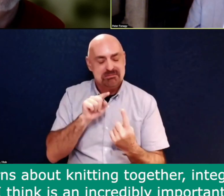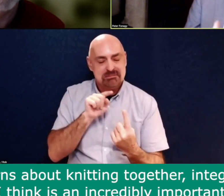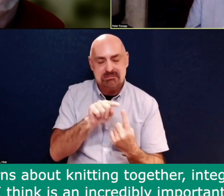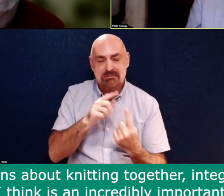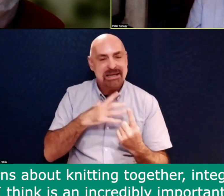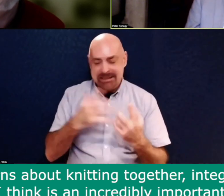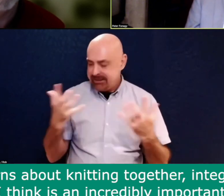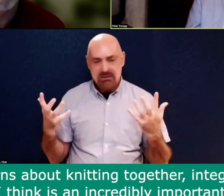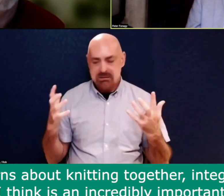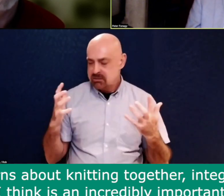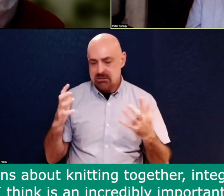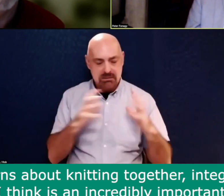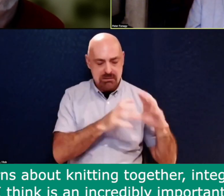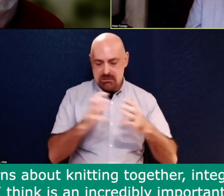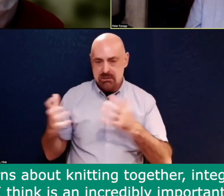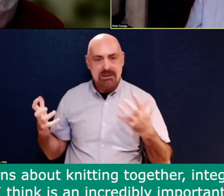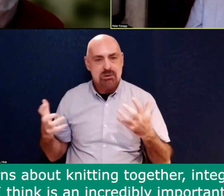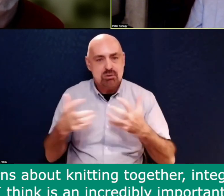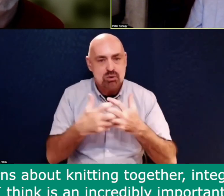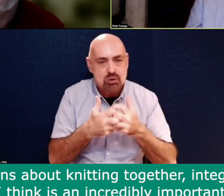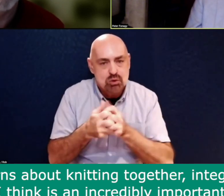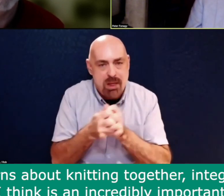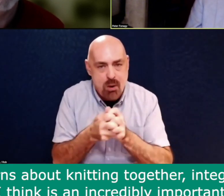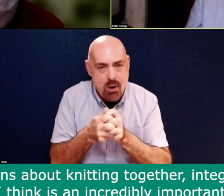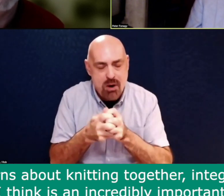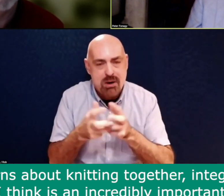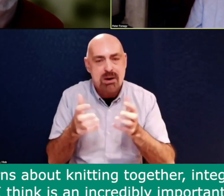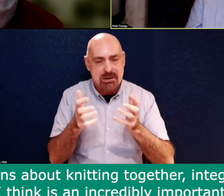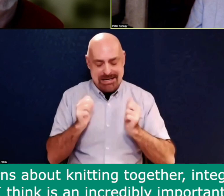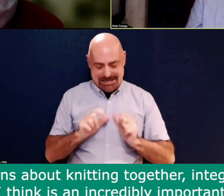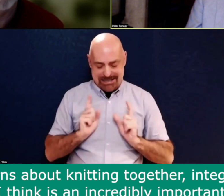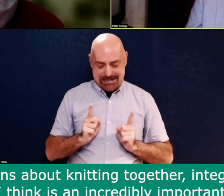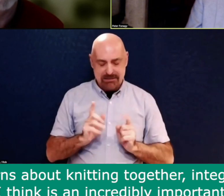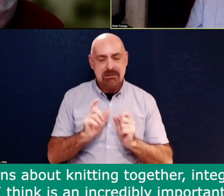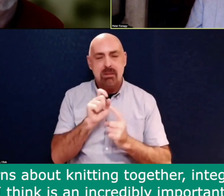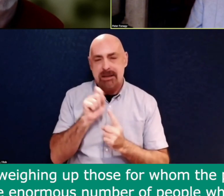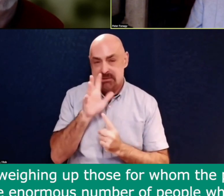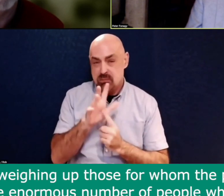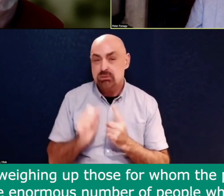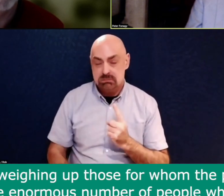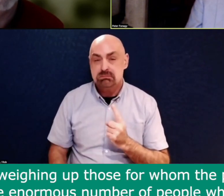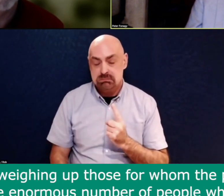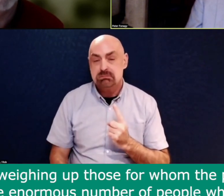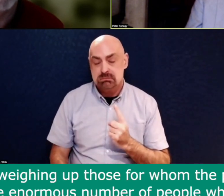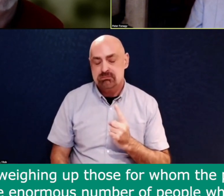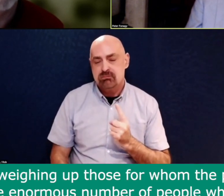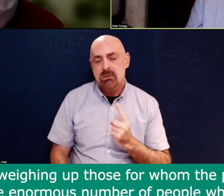knitting together, integrating, which I think is an incredibly important point,